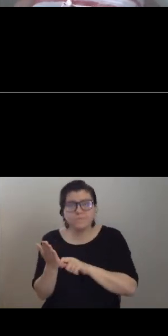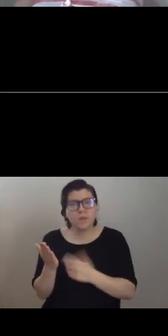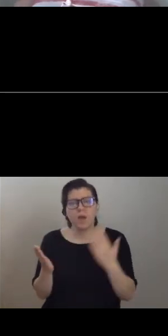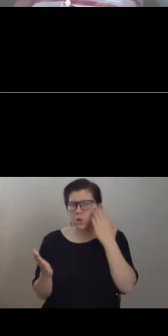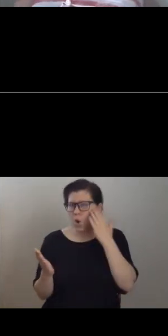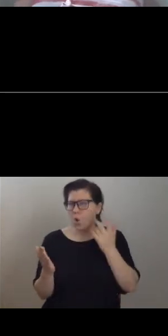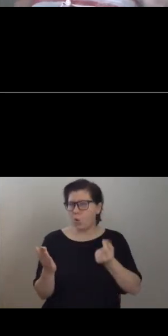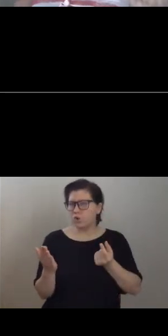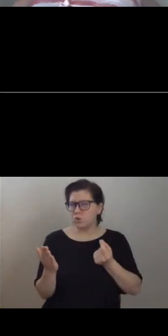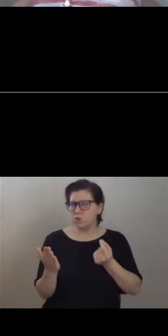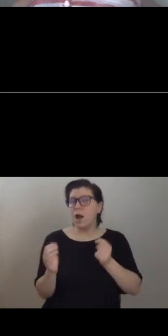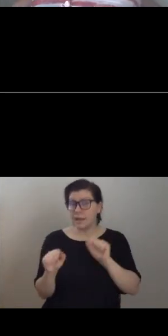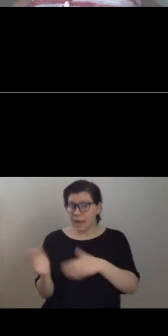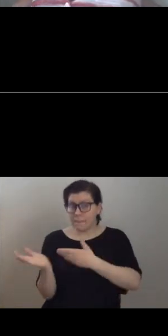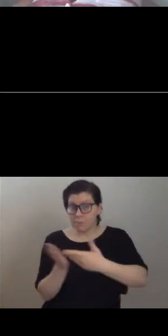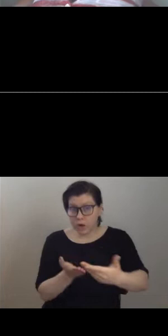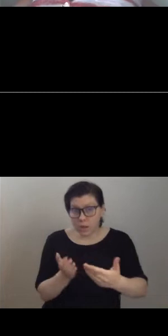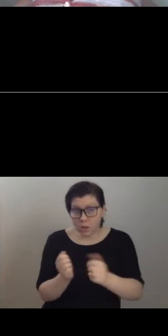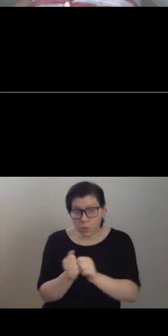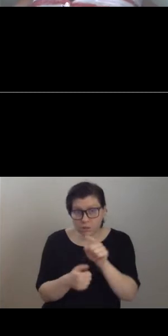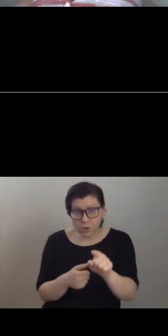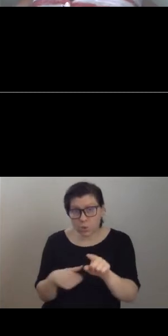can bring it in with them and just